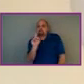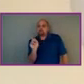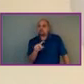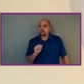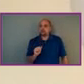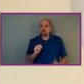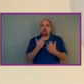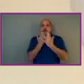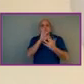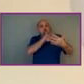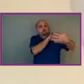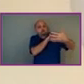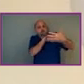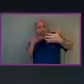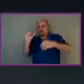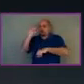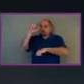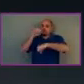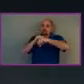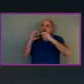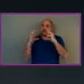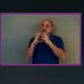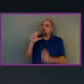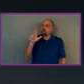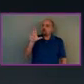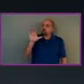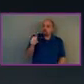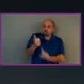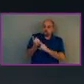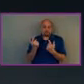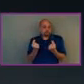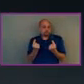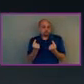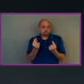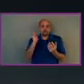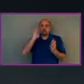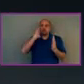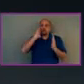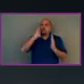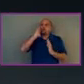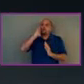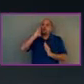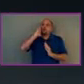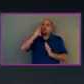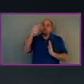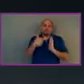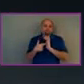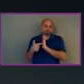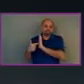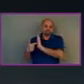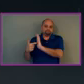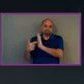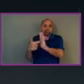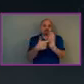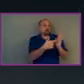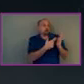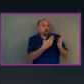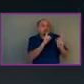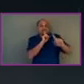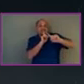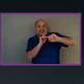the Trojan asteroids, the Lucy mission will shed light to this enigmatic question on